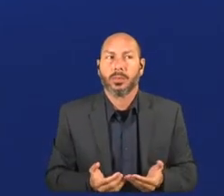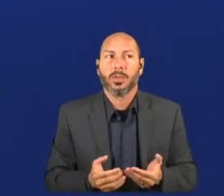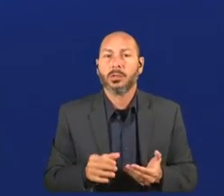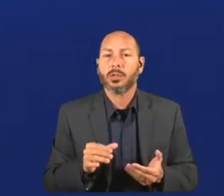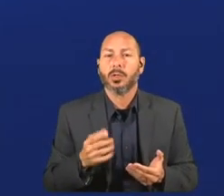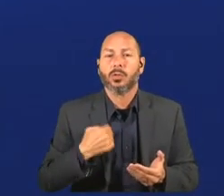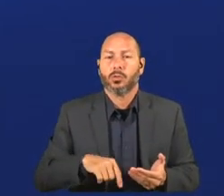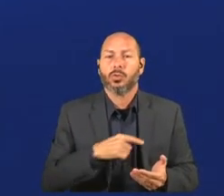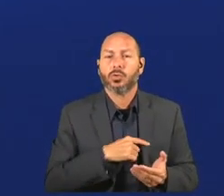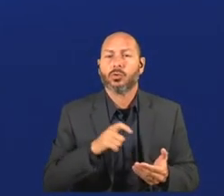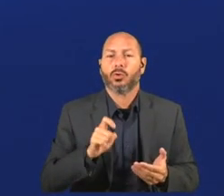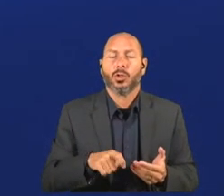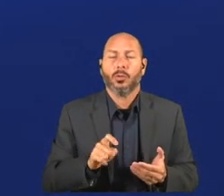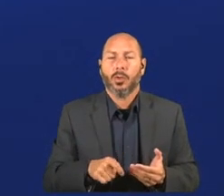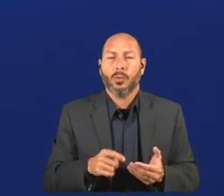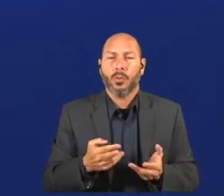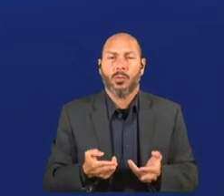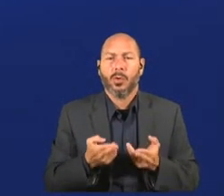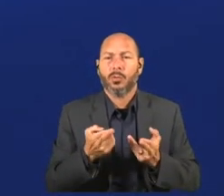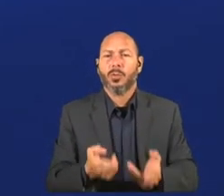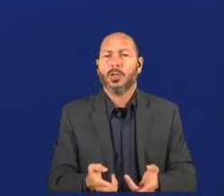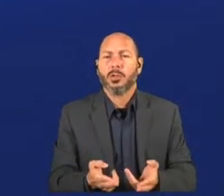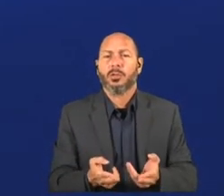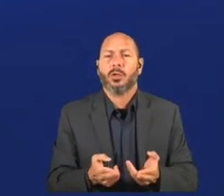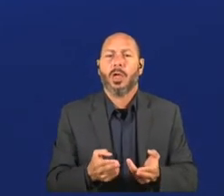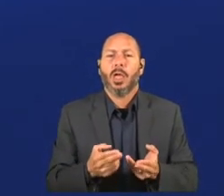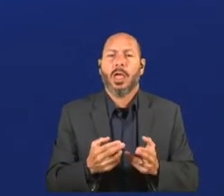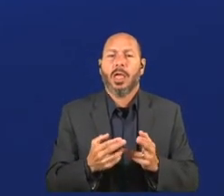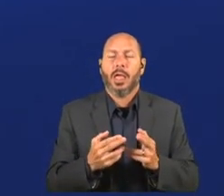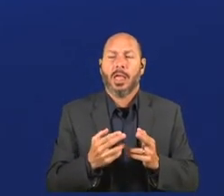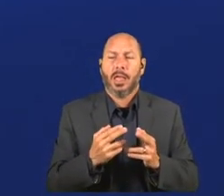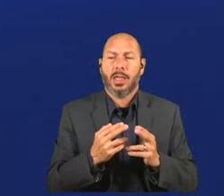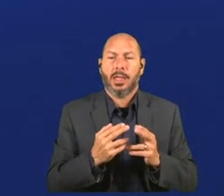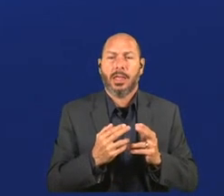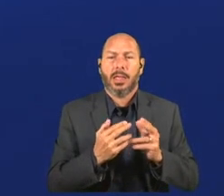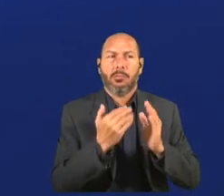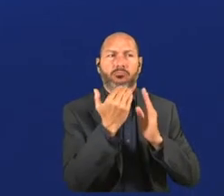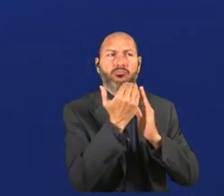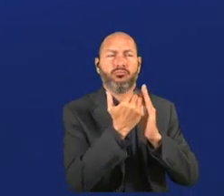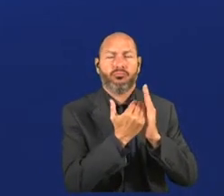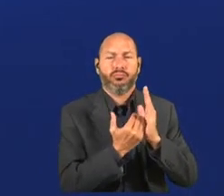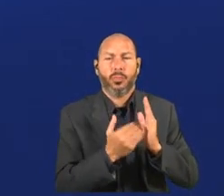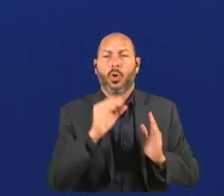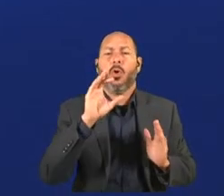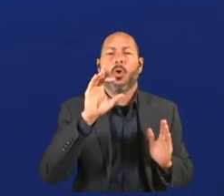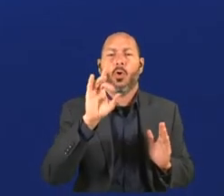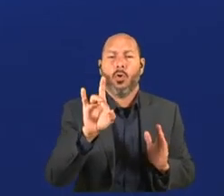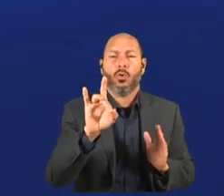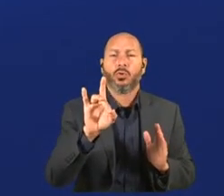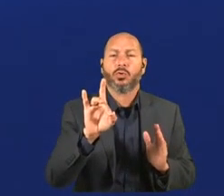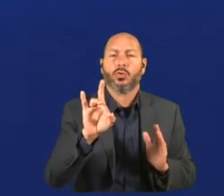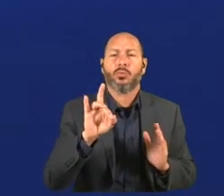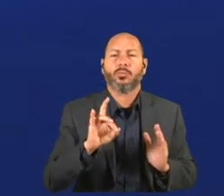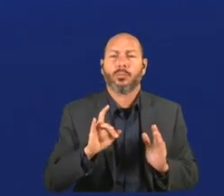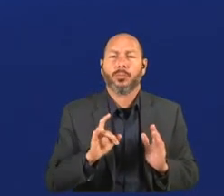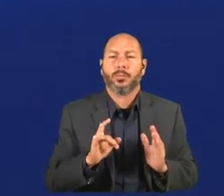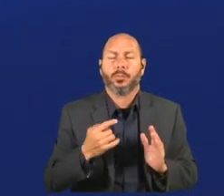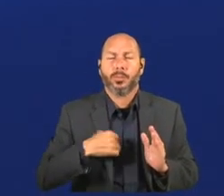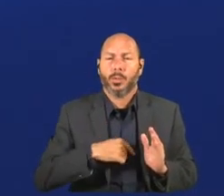we bucketed recommendations into these 8 categories. And we should start by saying that while we know we presented a picture that's less